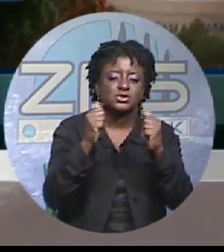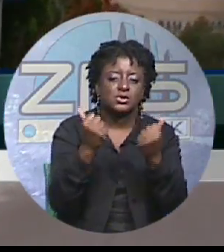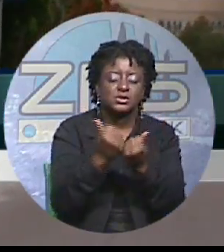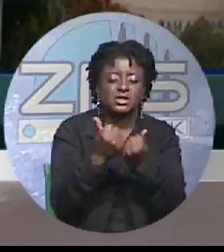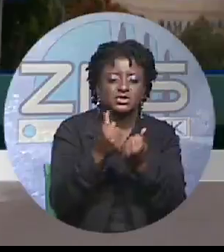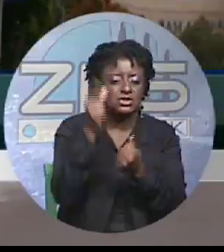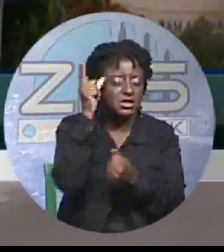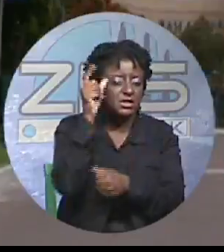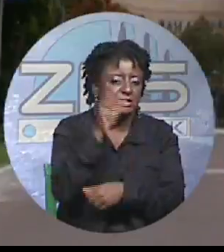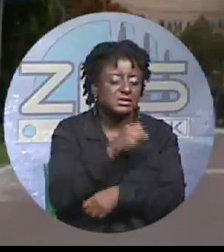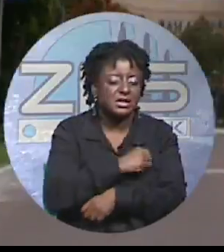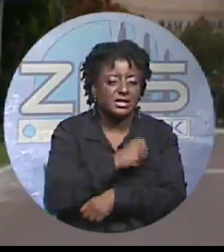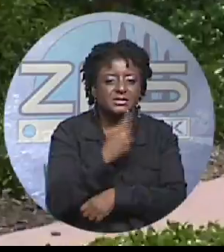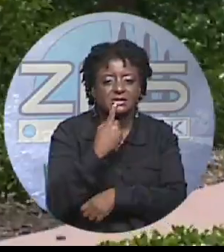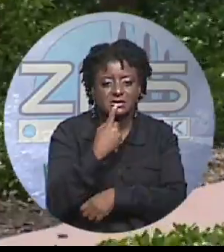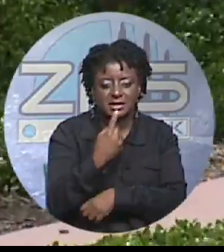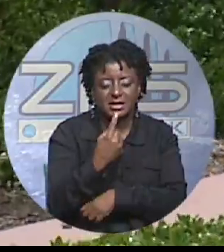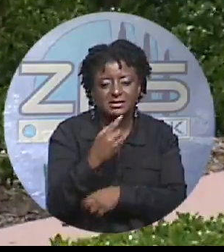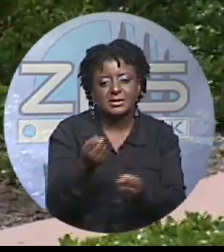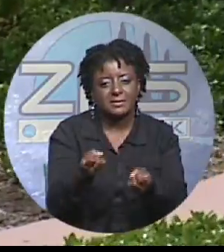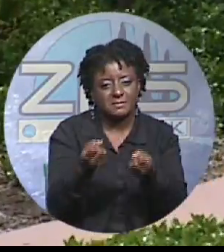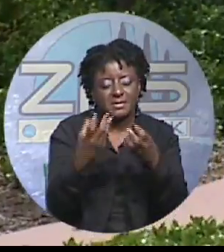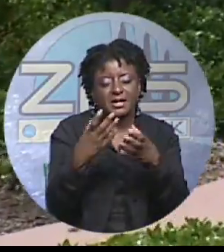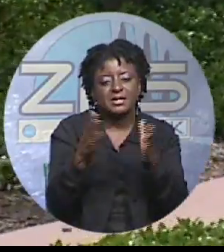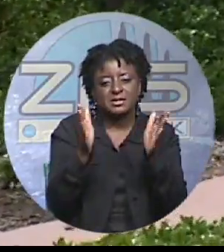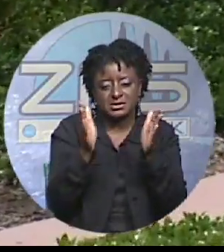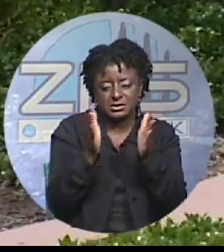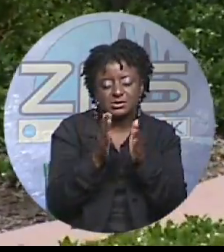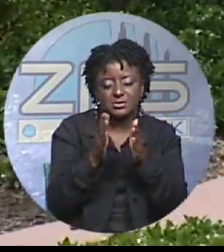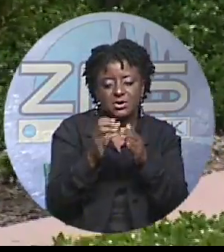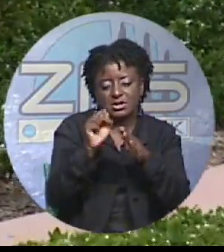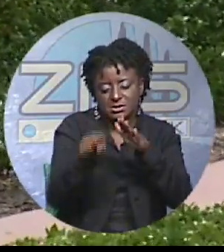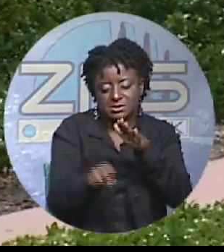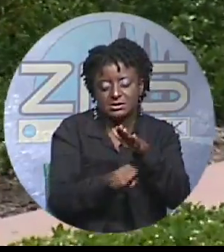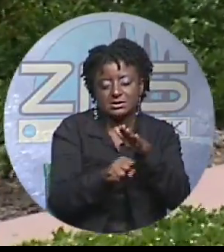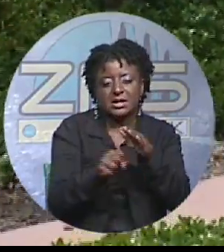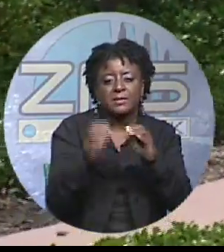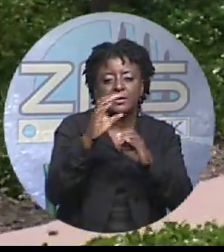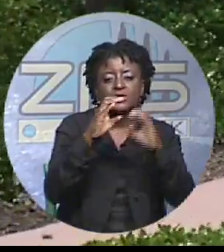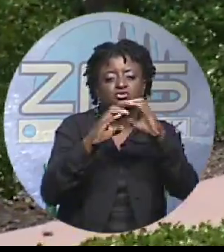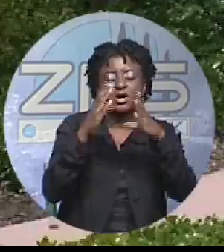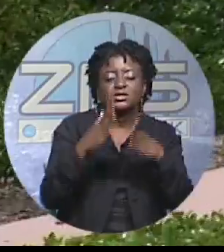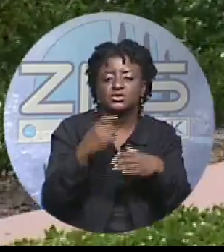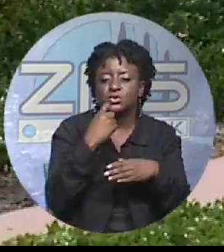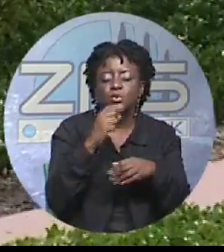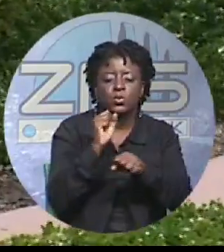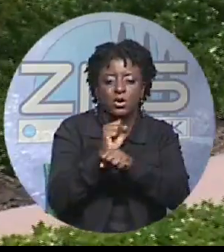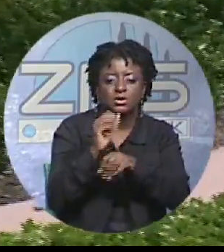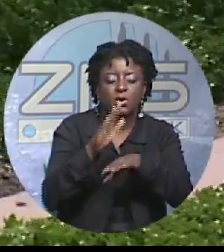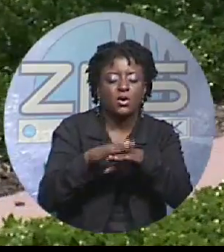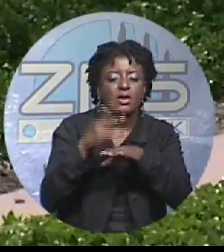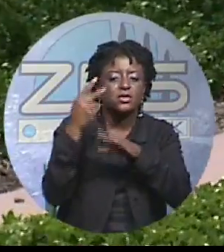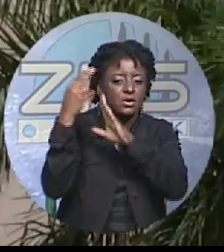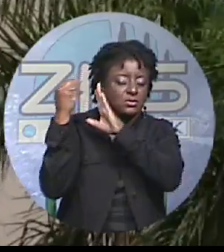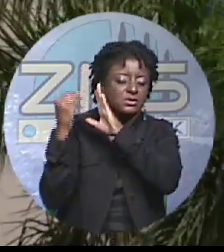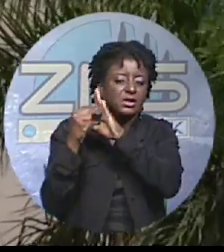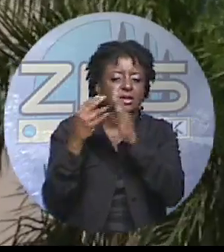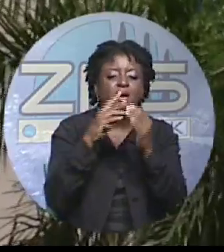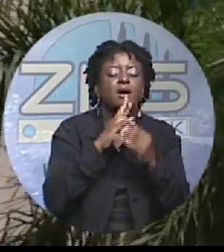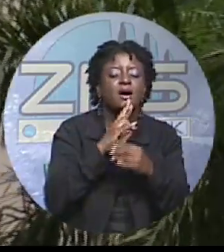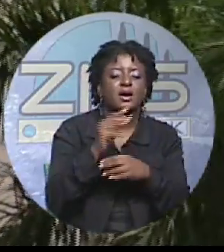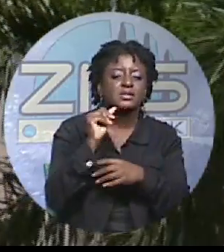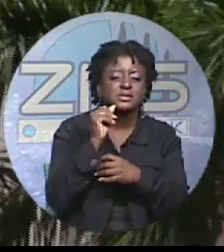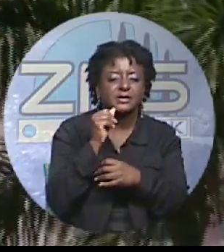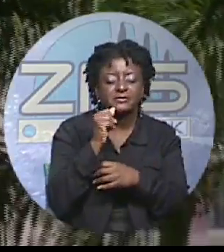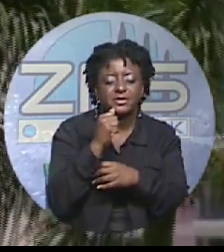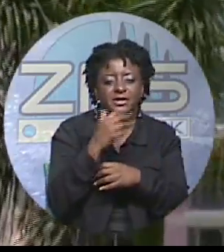it stands in the Baha Mar saga, many of the smaller subcontractors who have been working on the development are suffering as